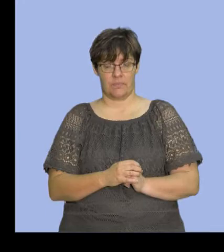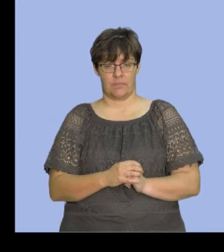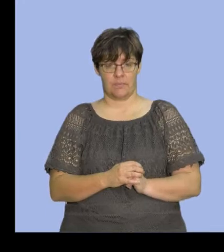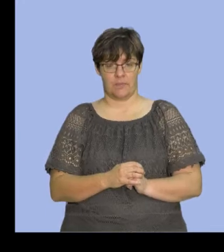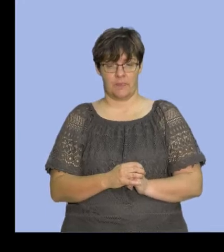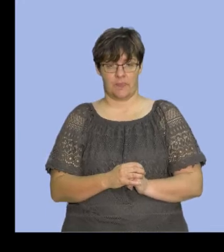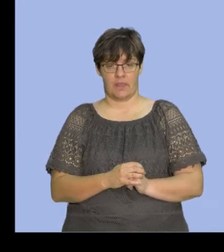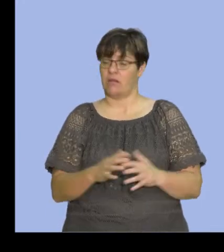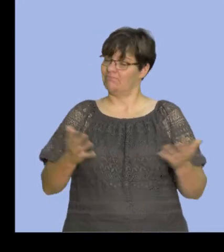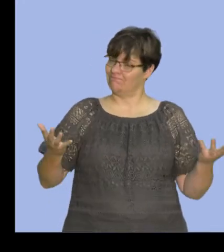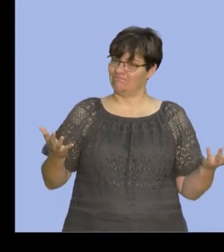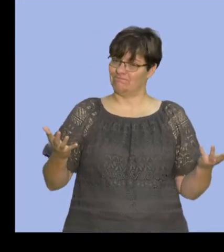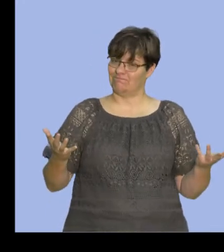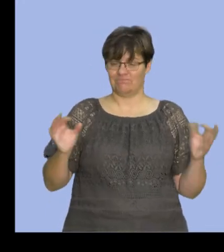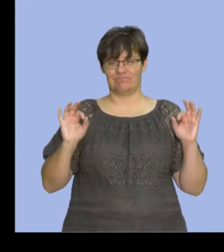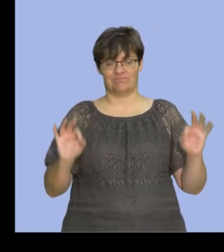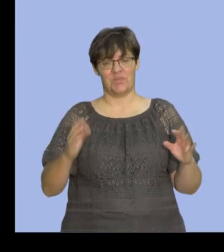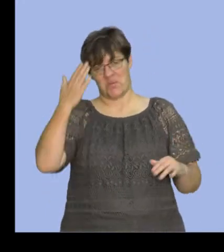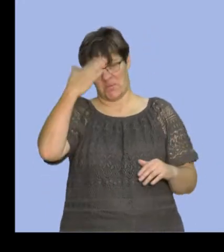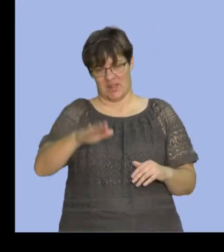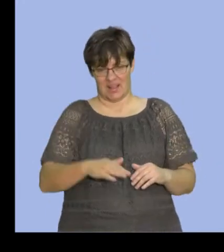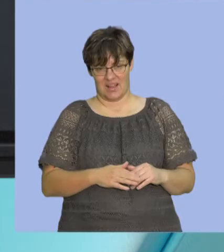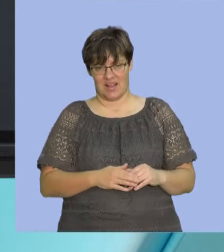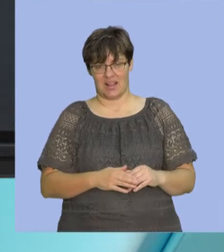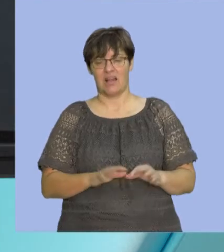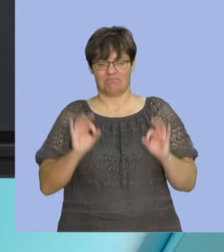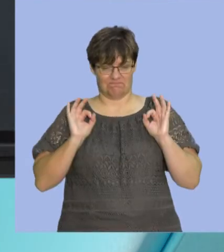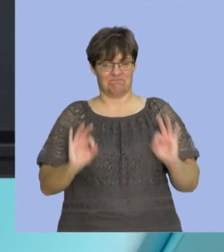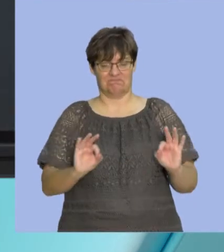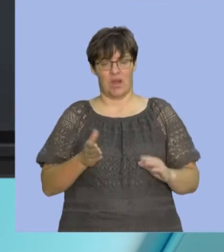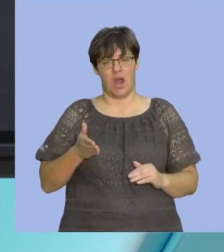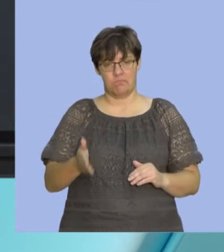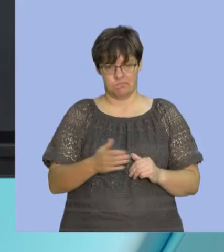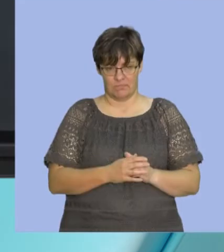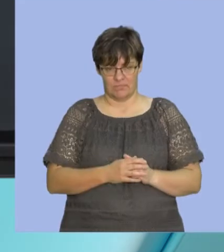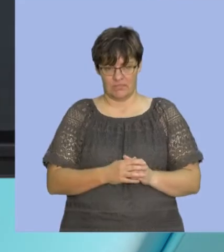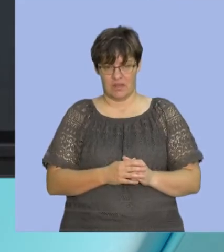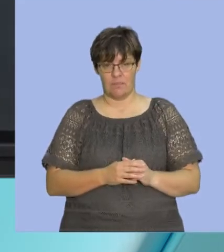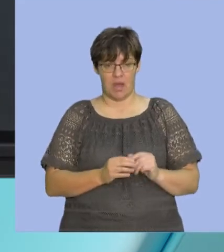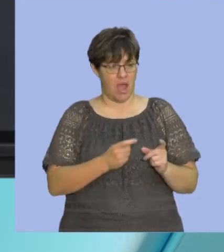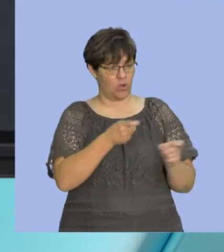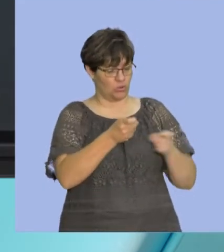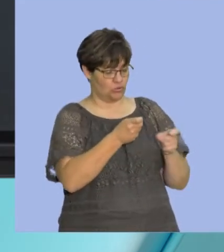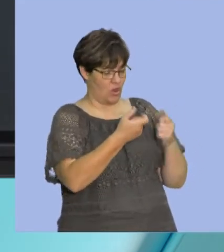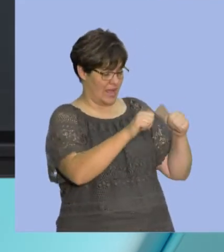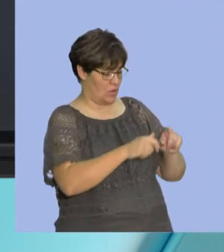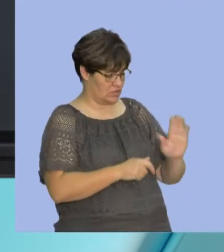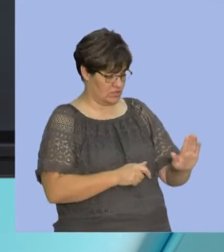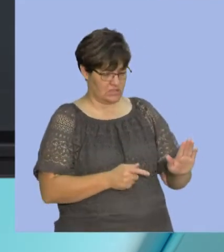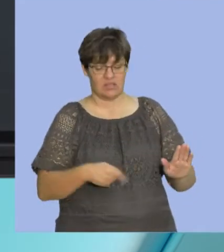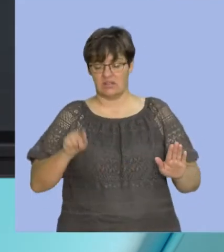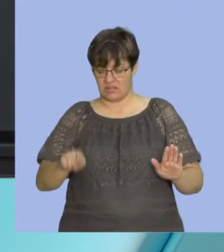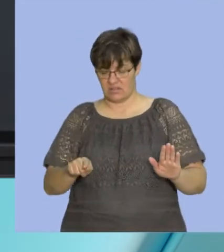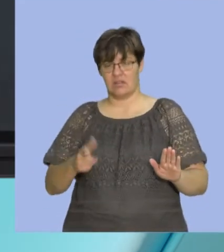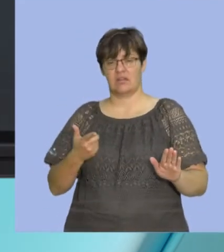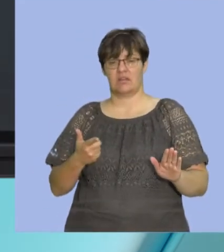32,120, then voila, I know that the accuracy is there of my creditors control account as